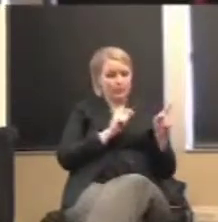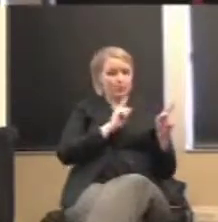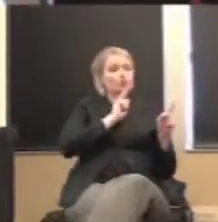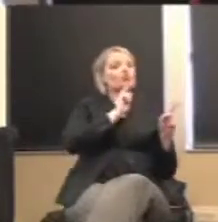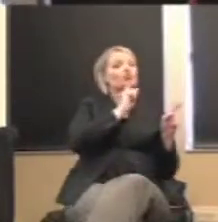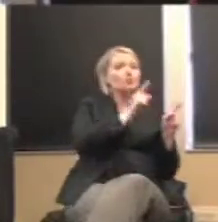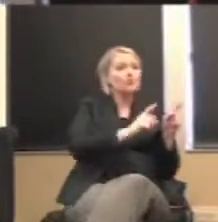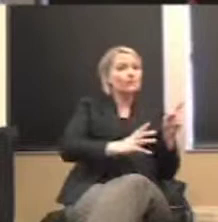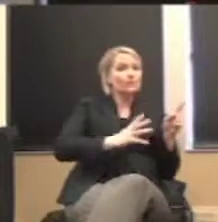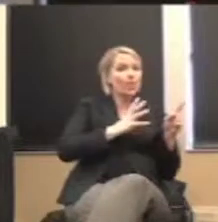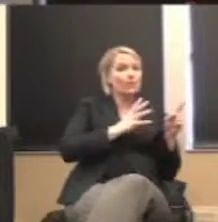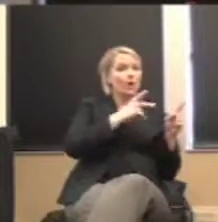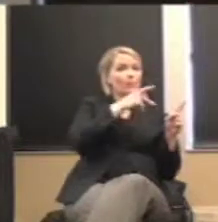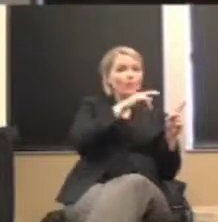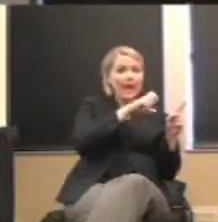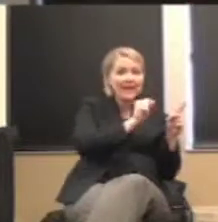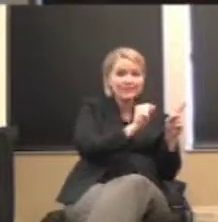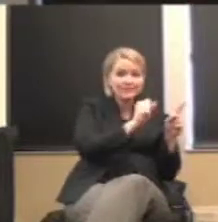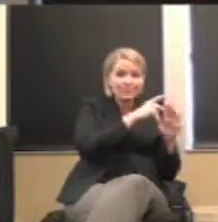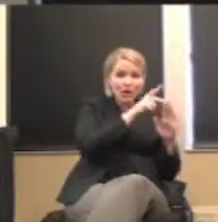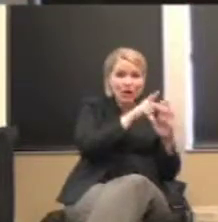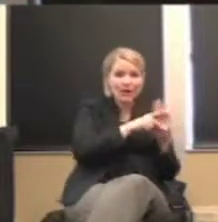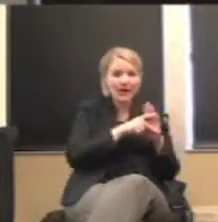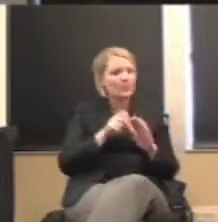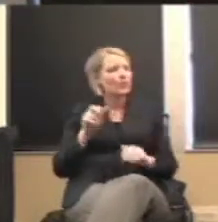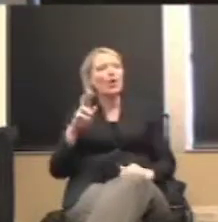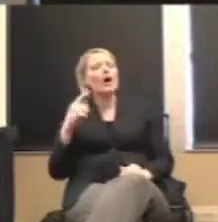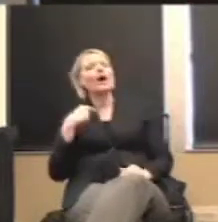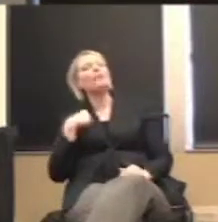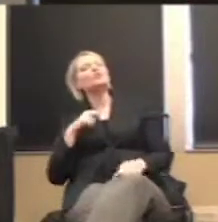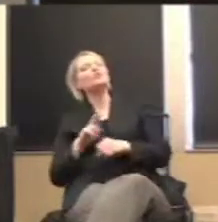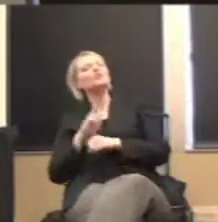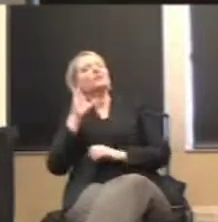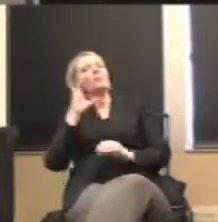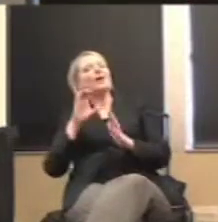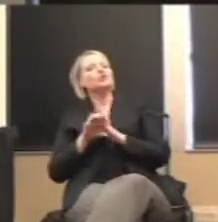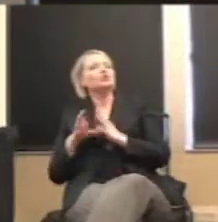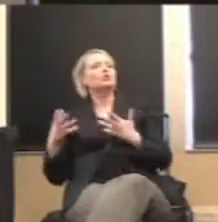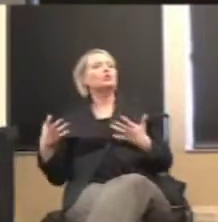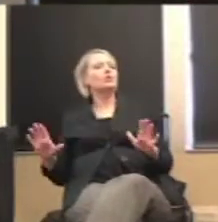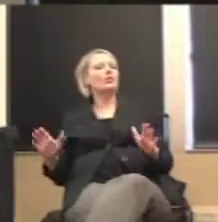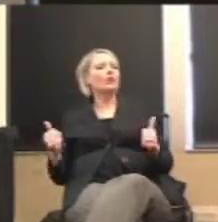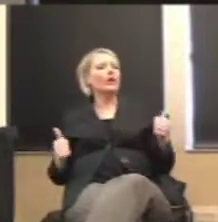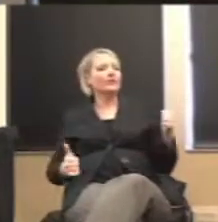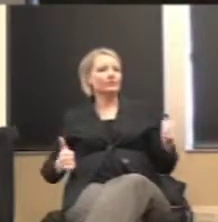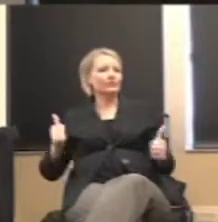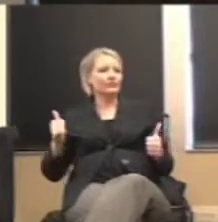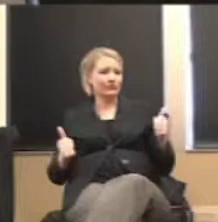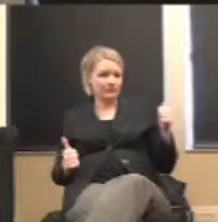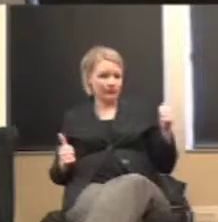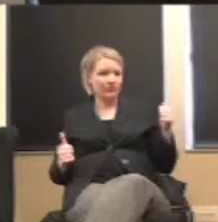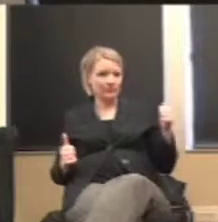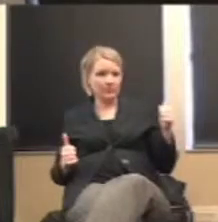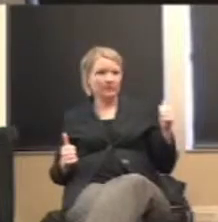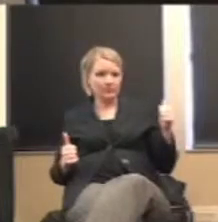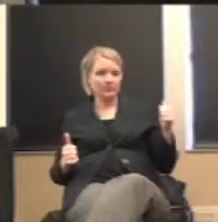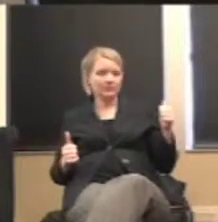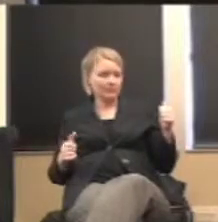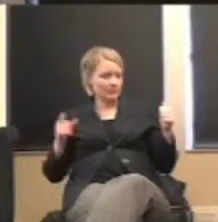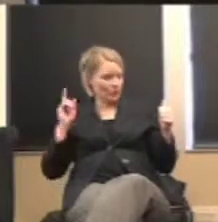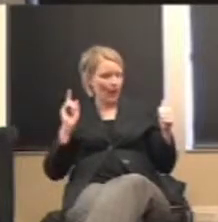formal PECS program, or are we just using icons, a visual communication system? So that's absolutely